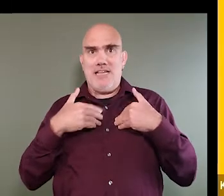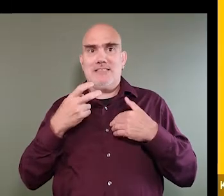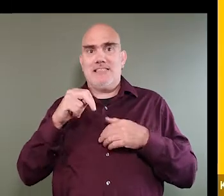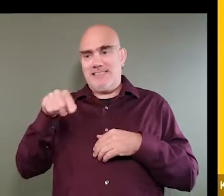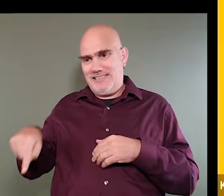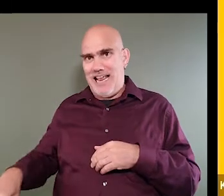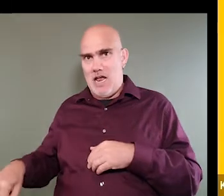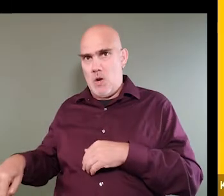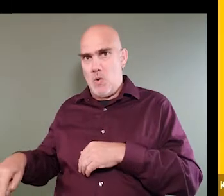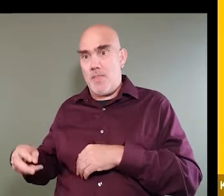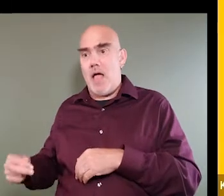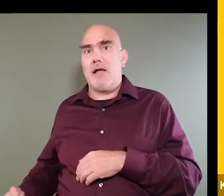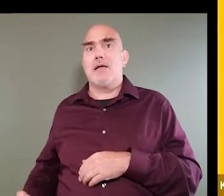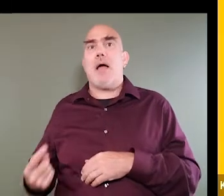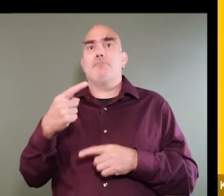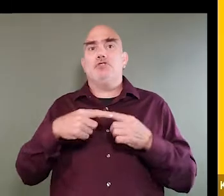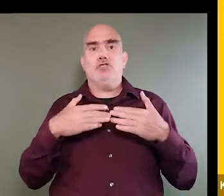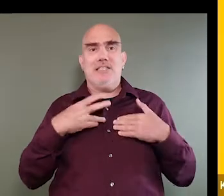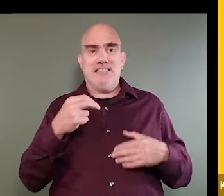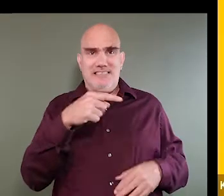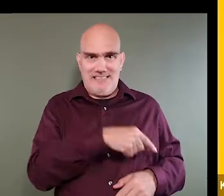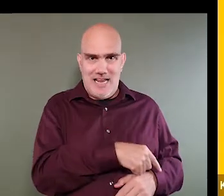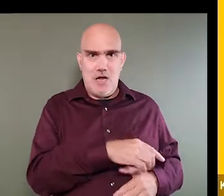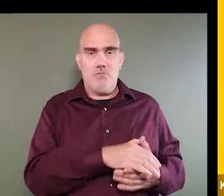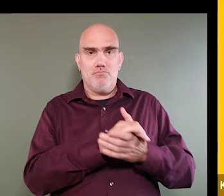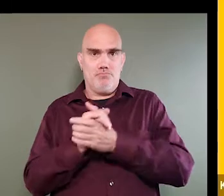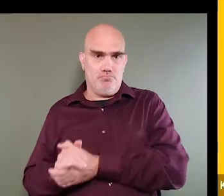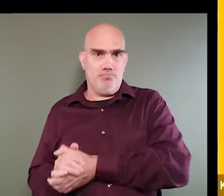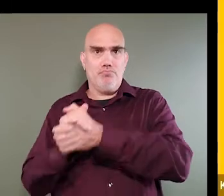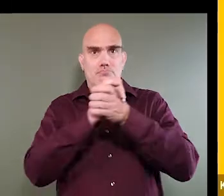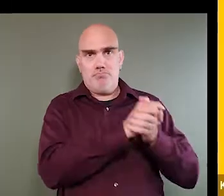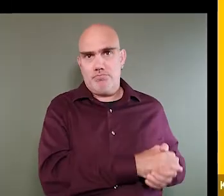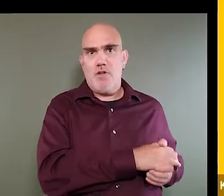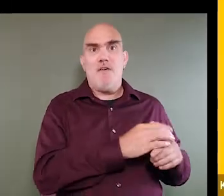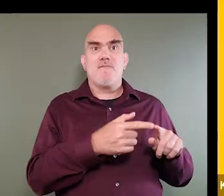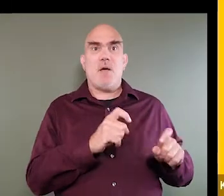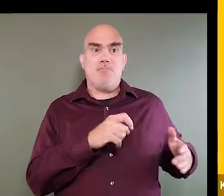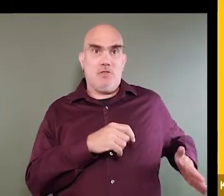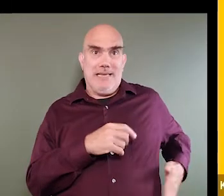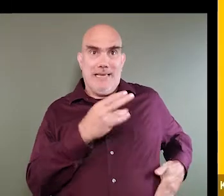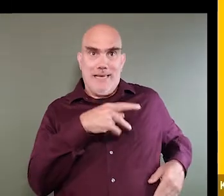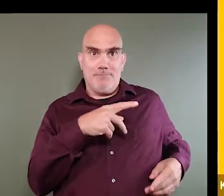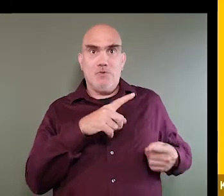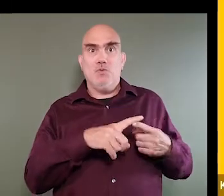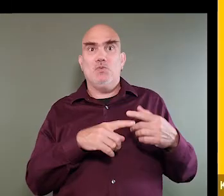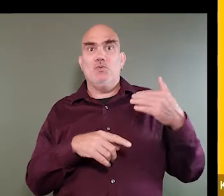head are following your hands as they twist from side to side. So it looks like this.